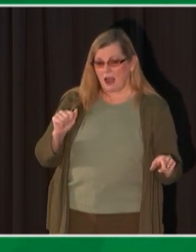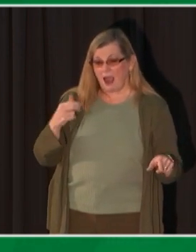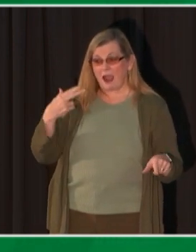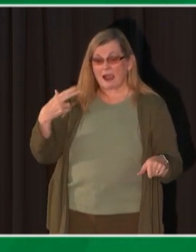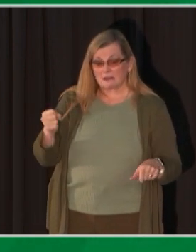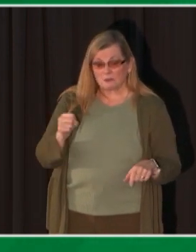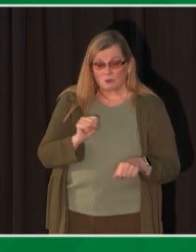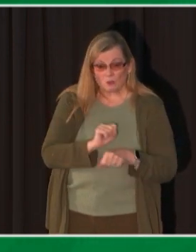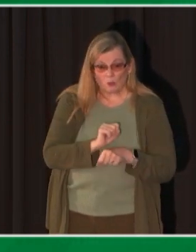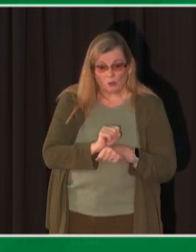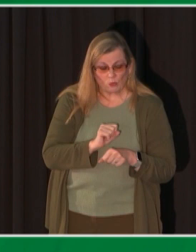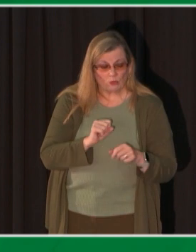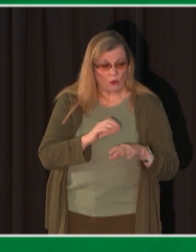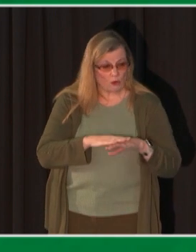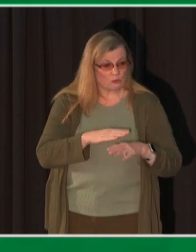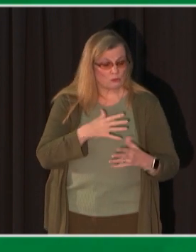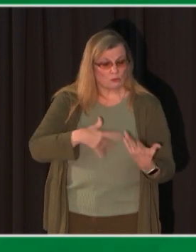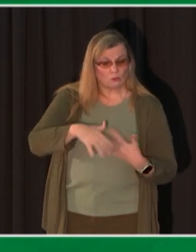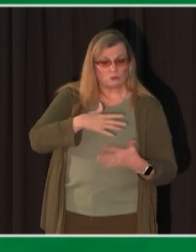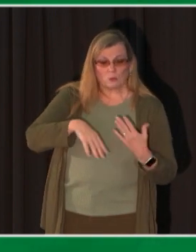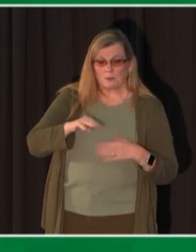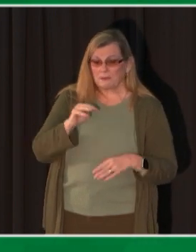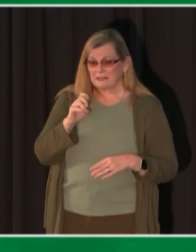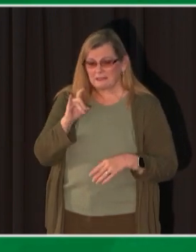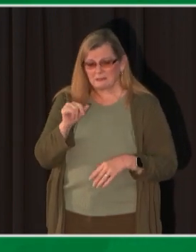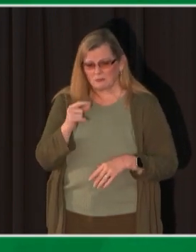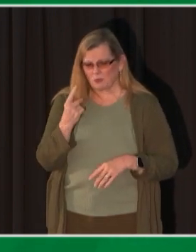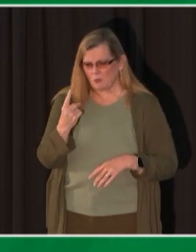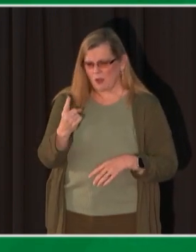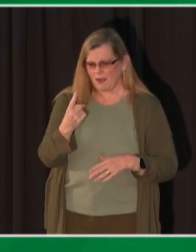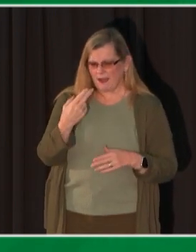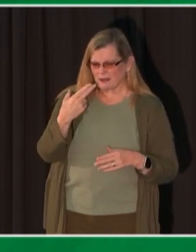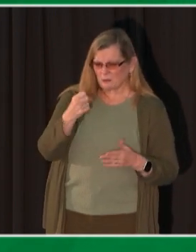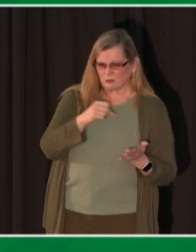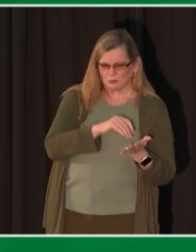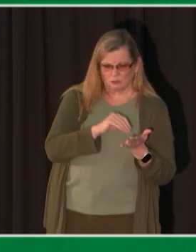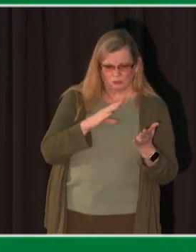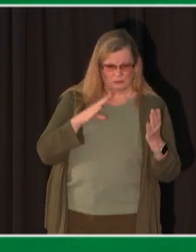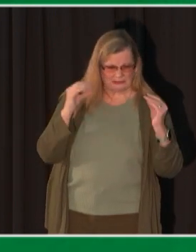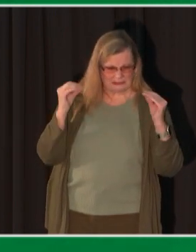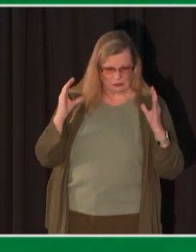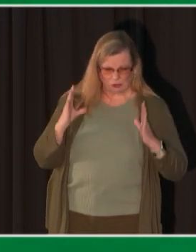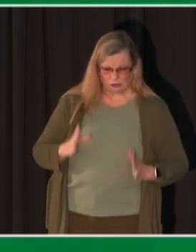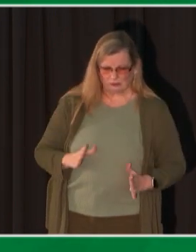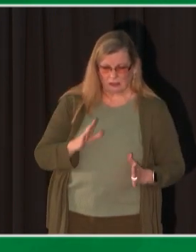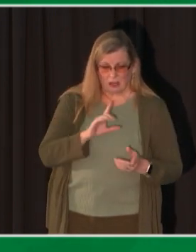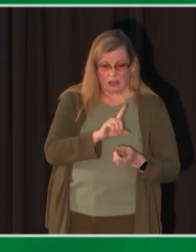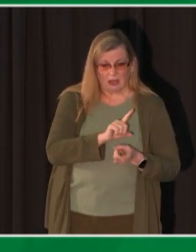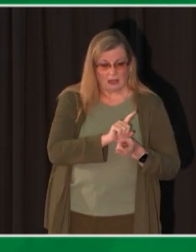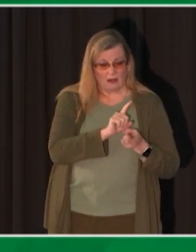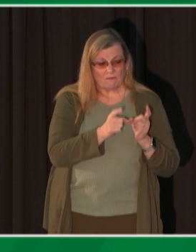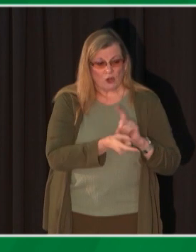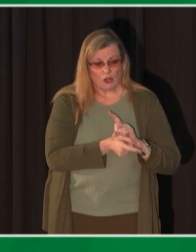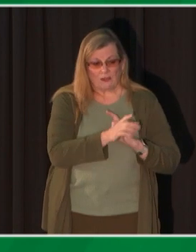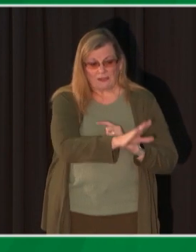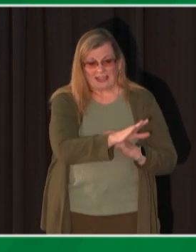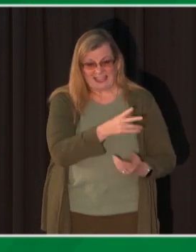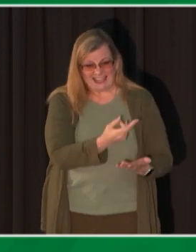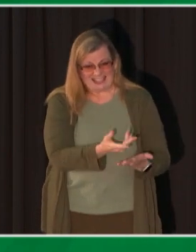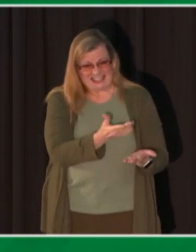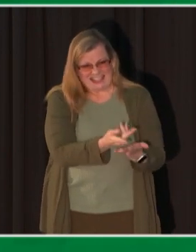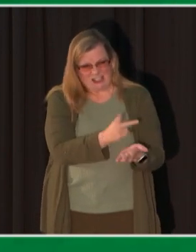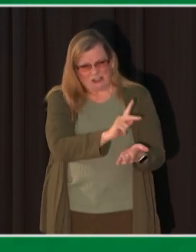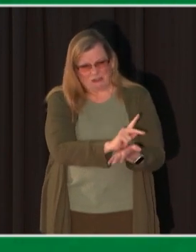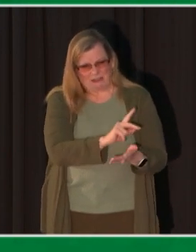think about our high school teacher at Calvin Coolidge High School who's converted his kitchen to a chemistry classroom. And